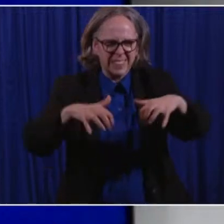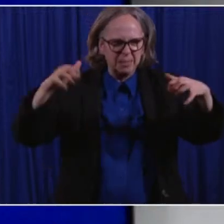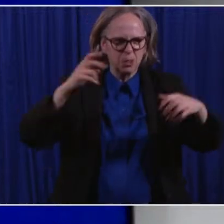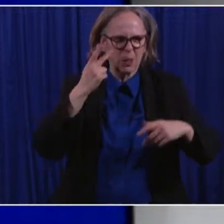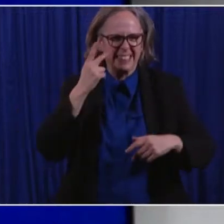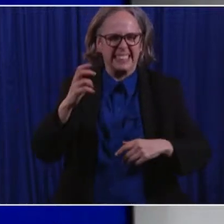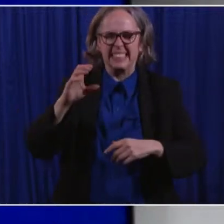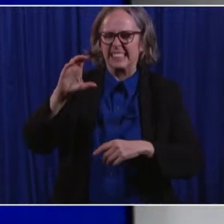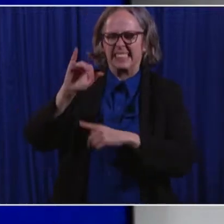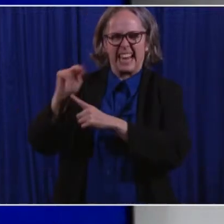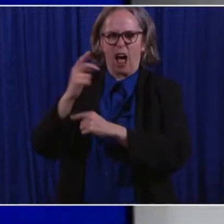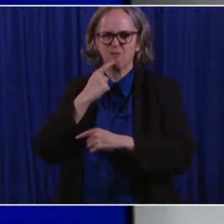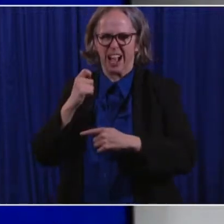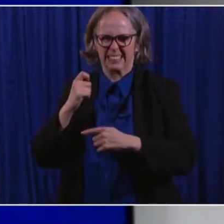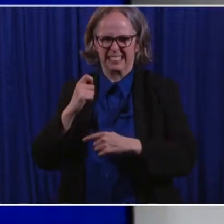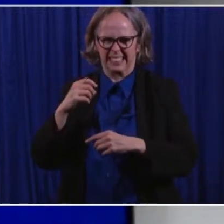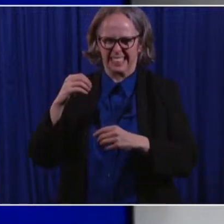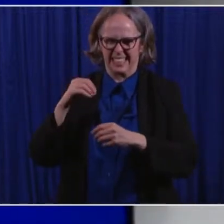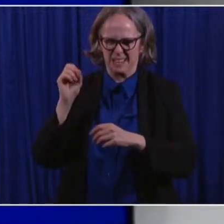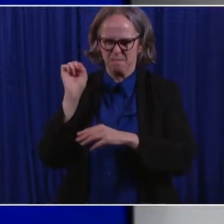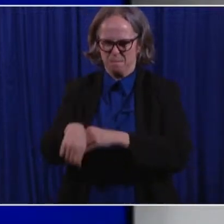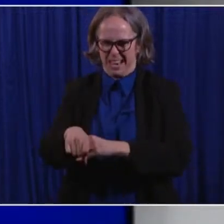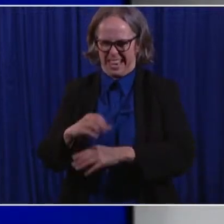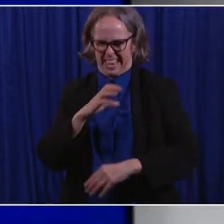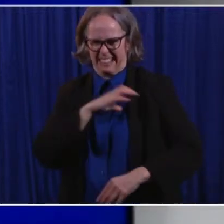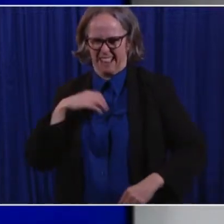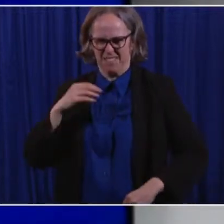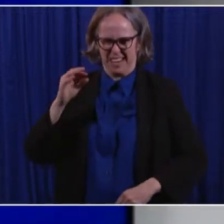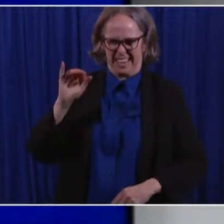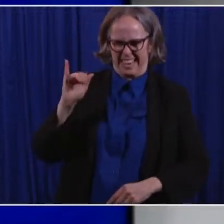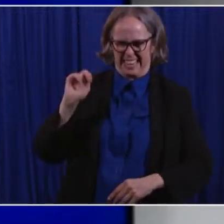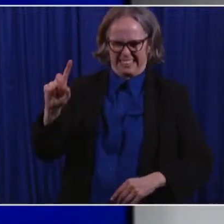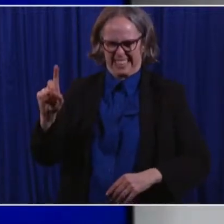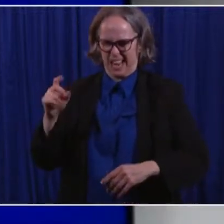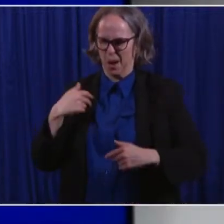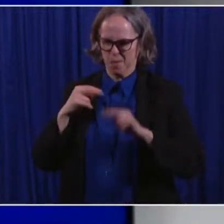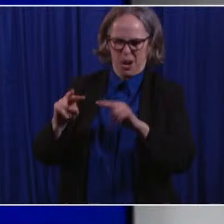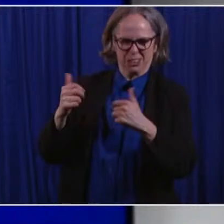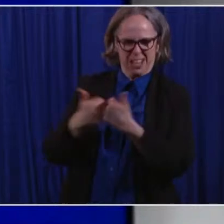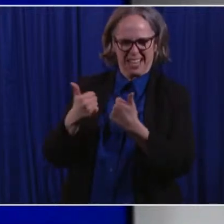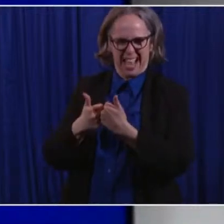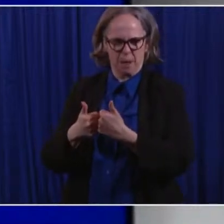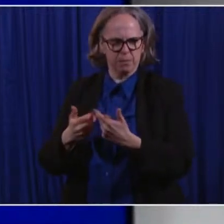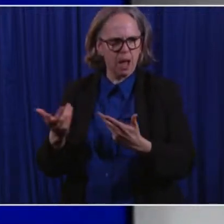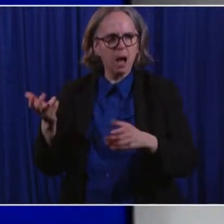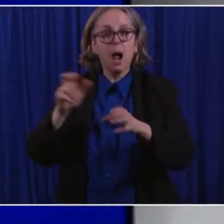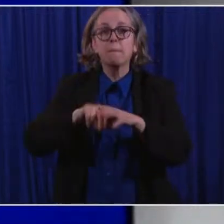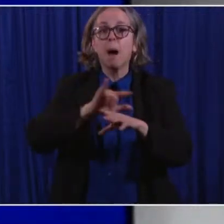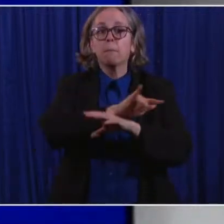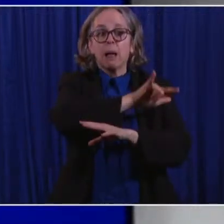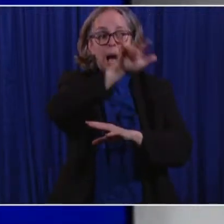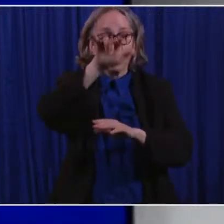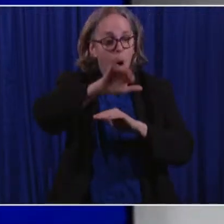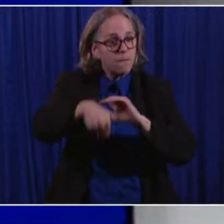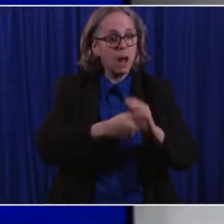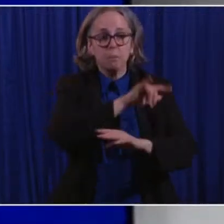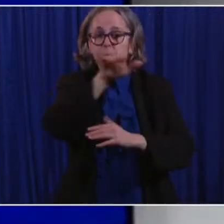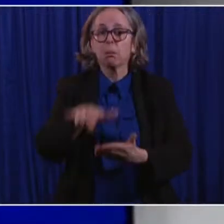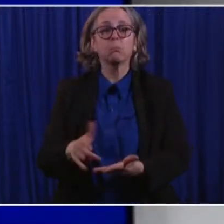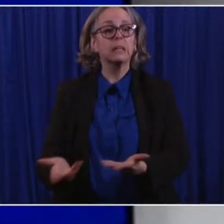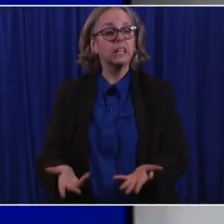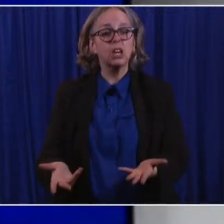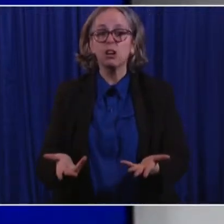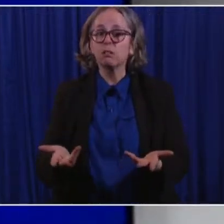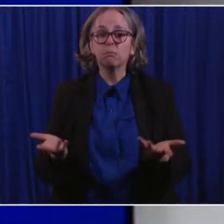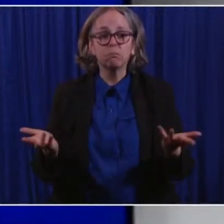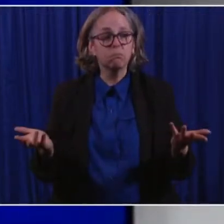Indians. And then I took a red eye last night, and I got back this morning at 10, and I knew I had some stuff going on, and I wanted to be